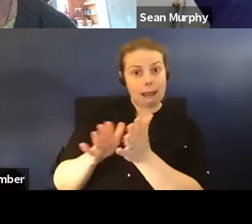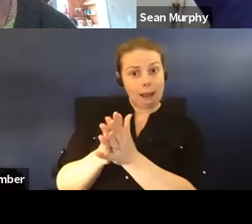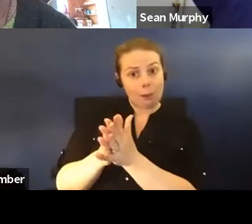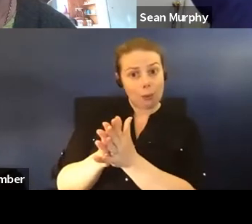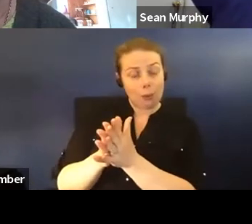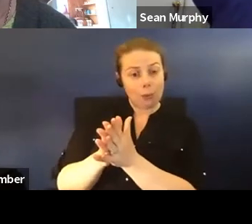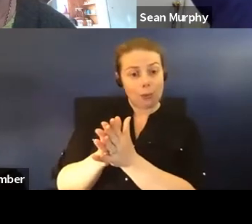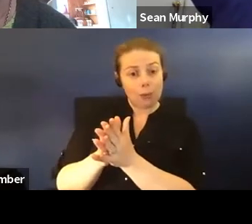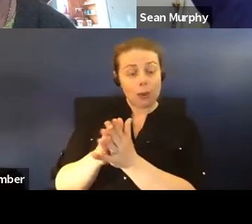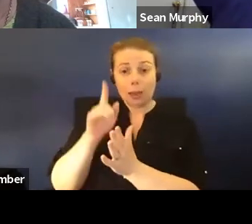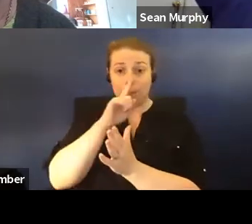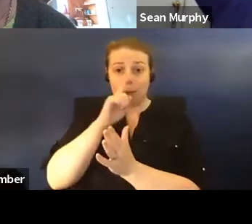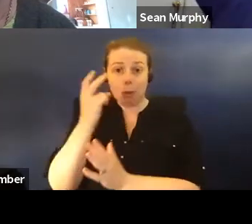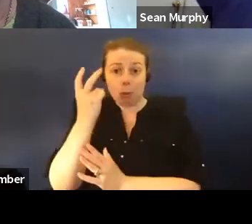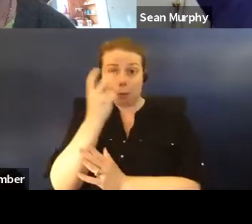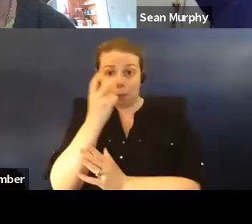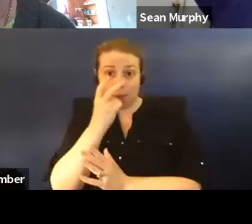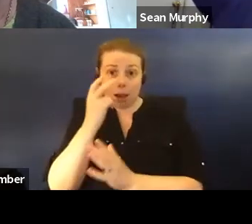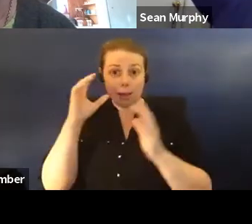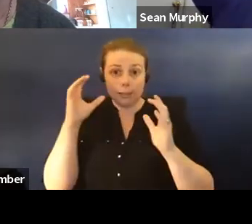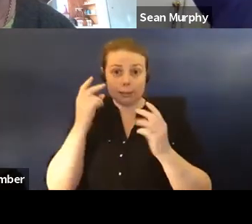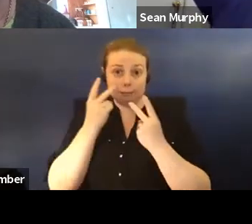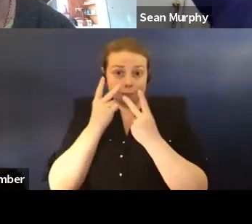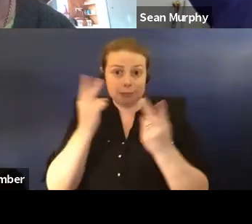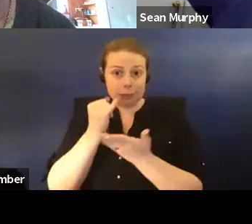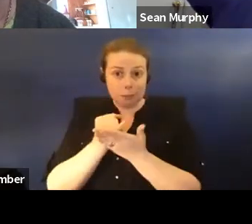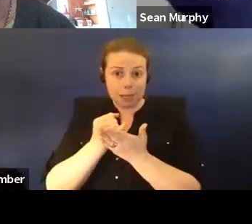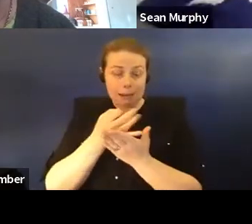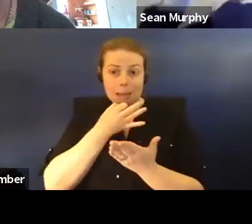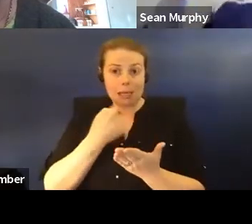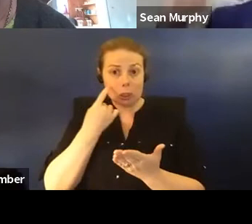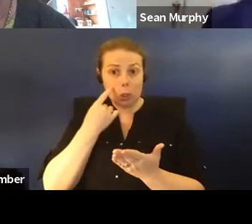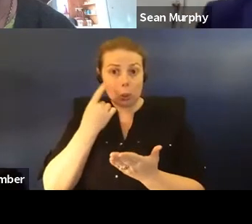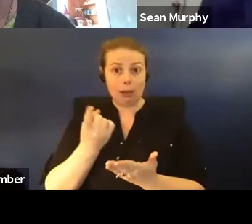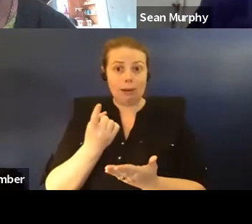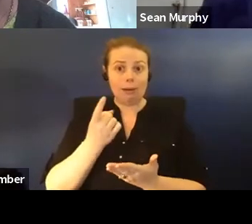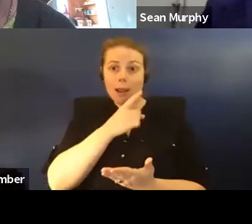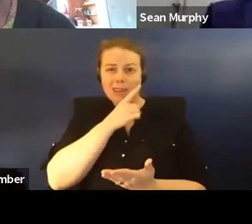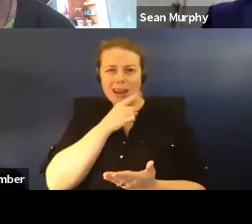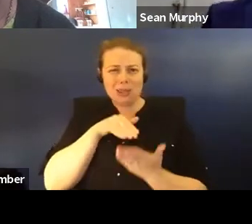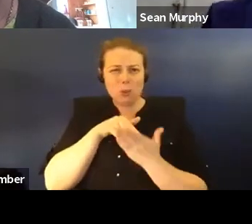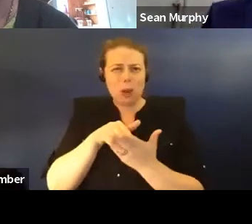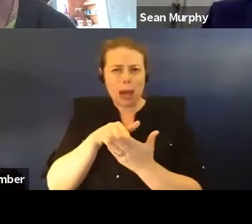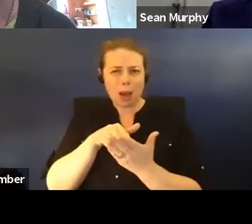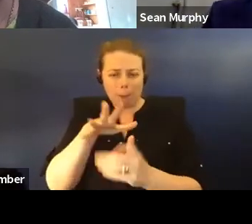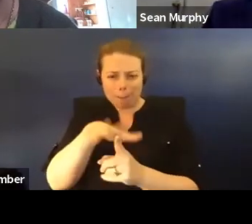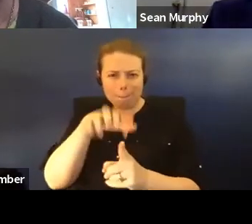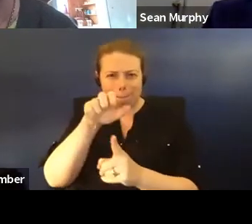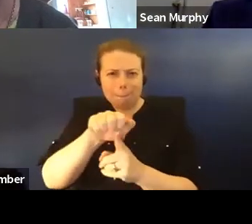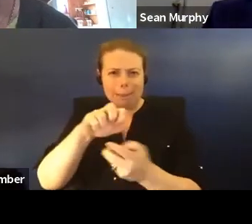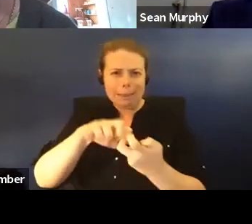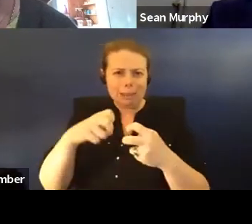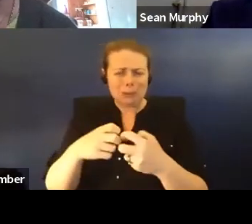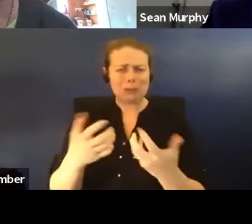who are blind or vision impaired being asked to look at lights on their modem so that they can help to diagnose issues. I mean, all of those challenges need